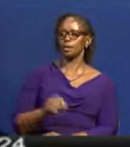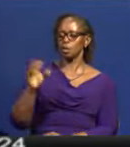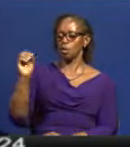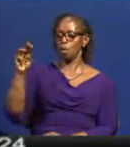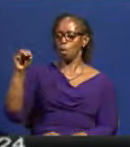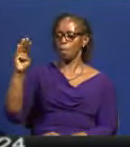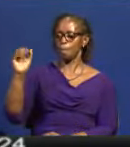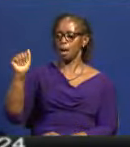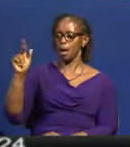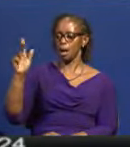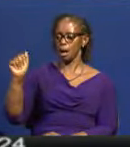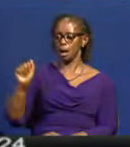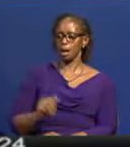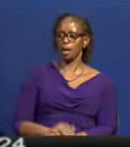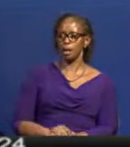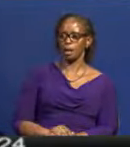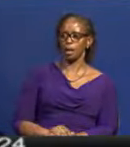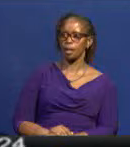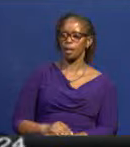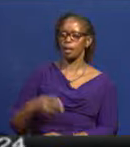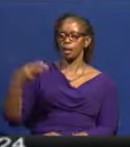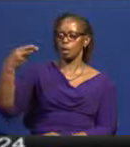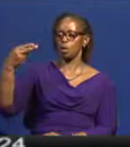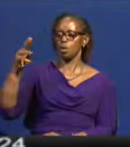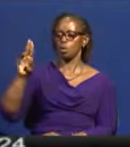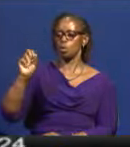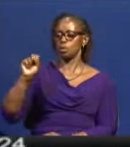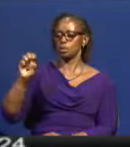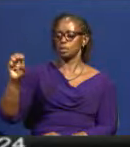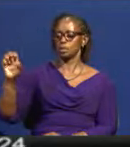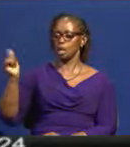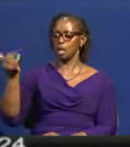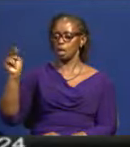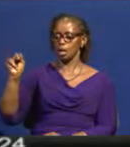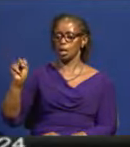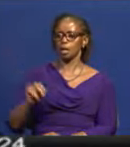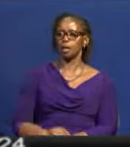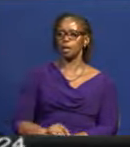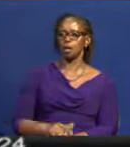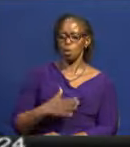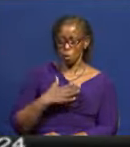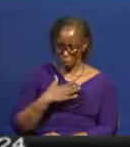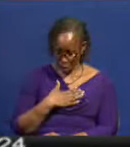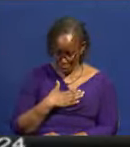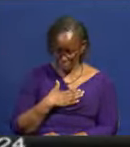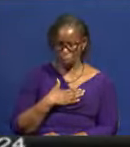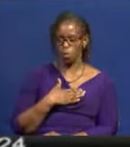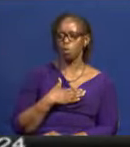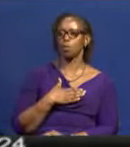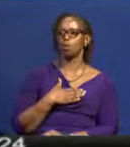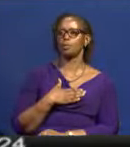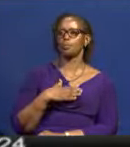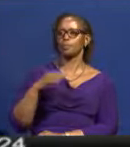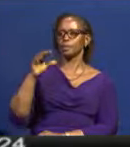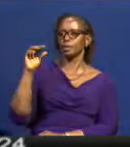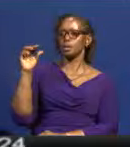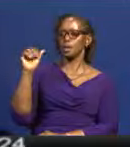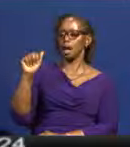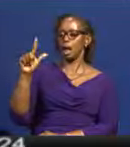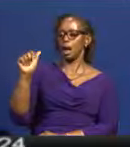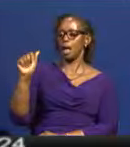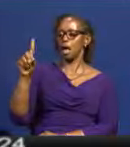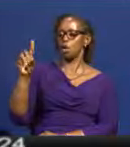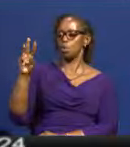Ombaka. Honorable Hussein Weitan. Honorable George